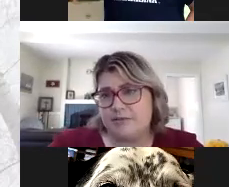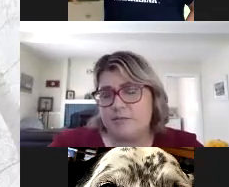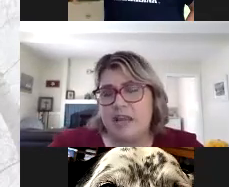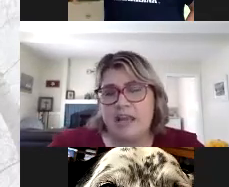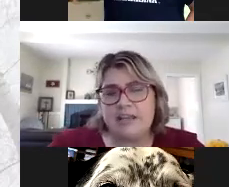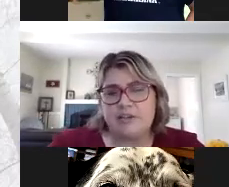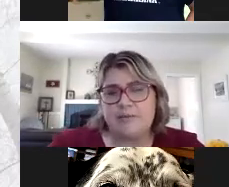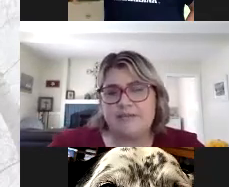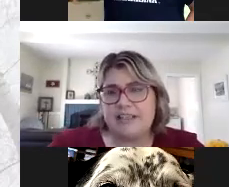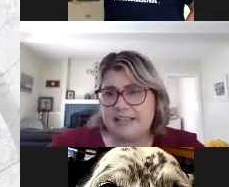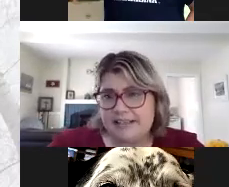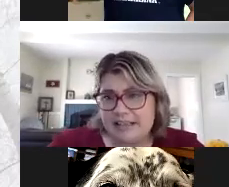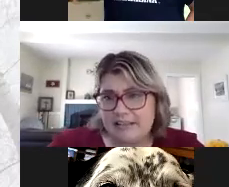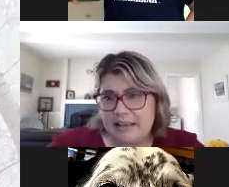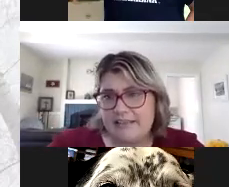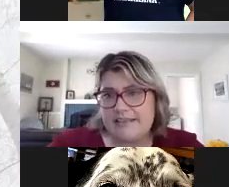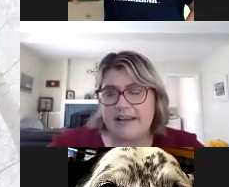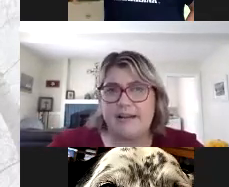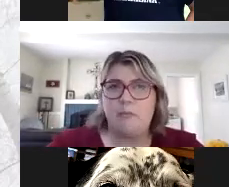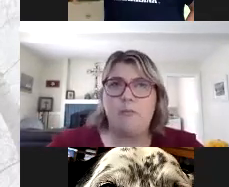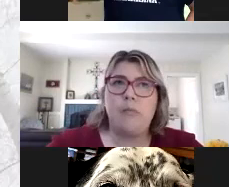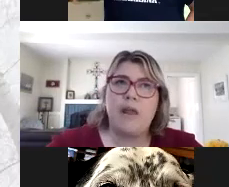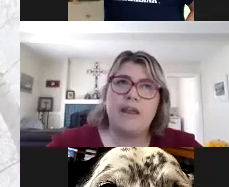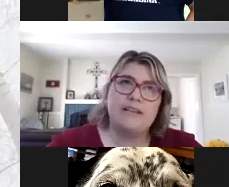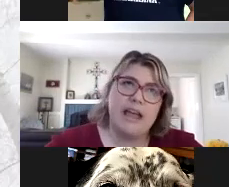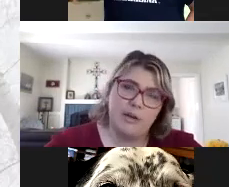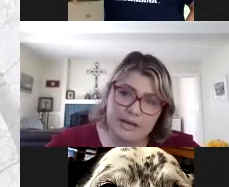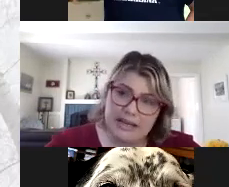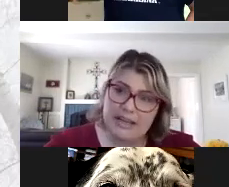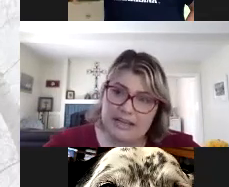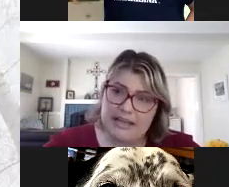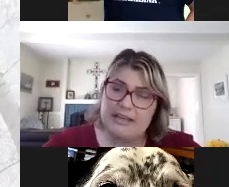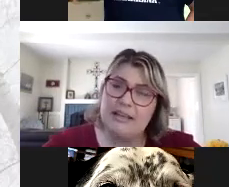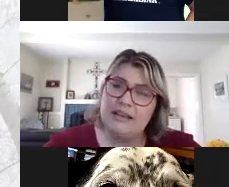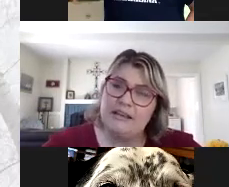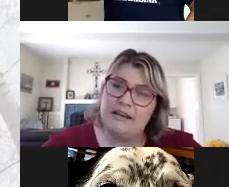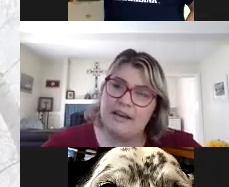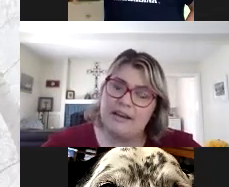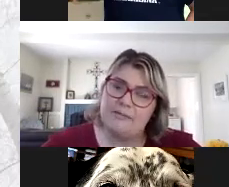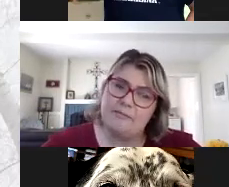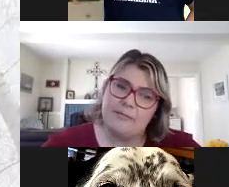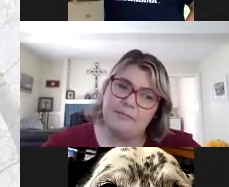justice reform in terms of sentencing lengths, equity in